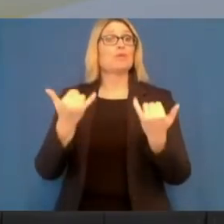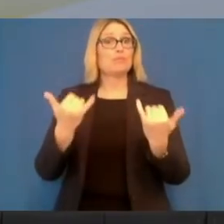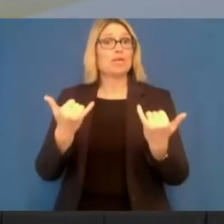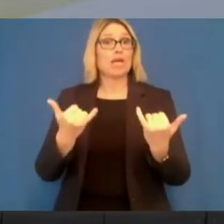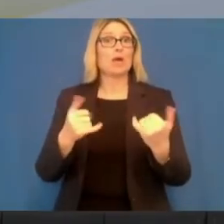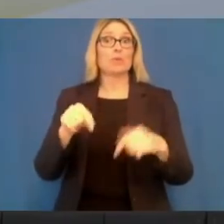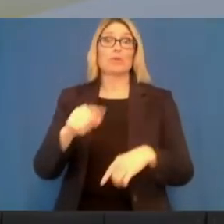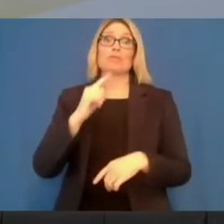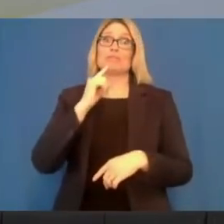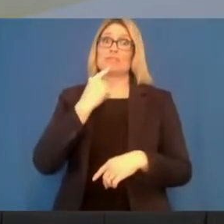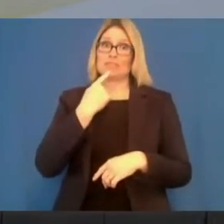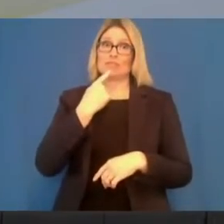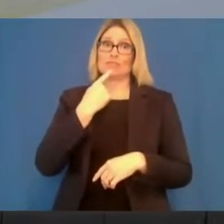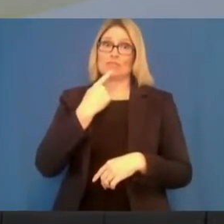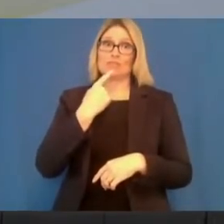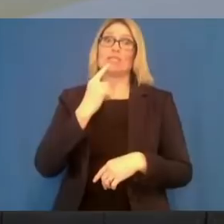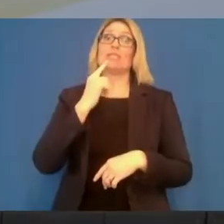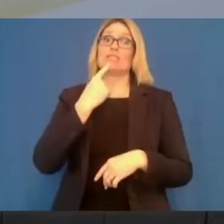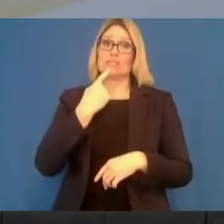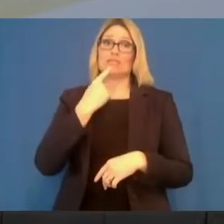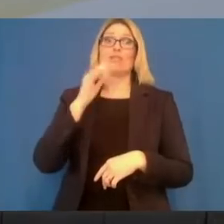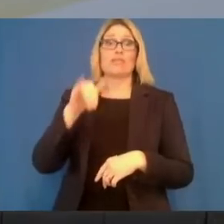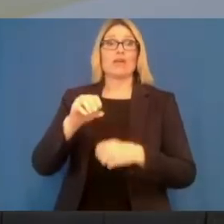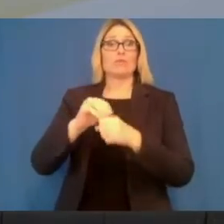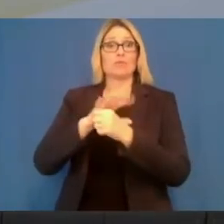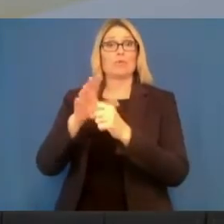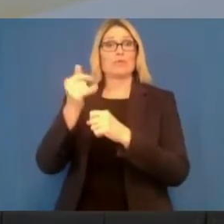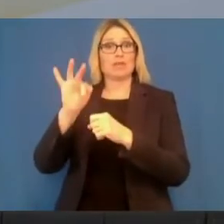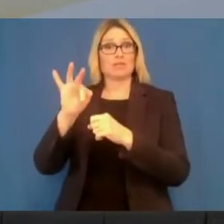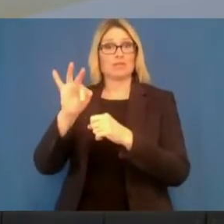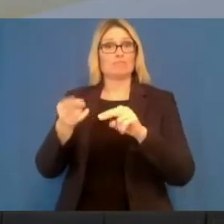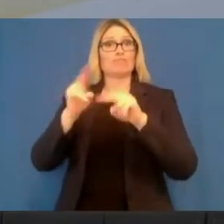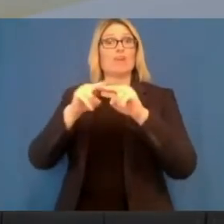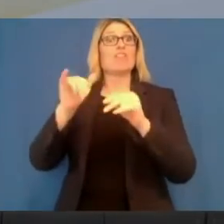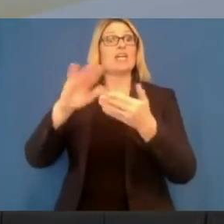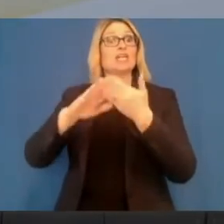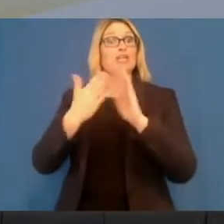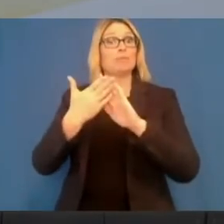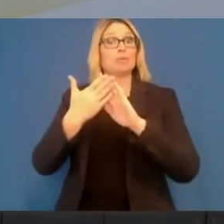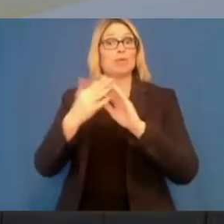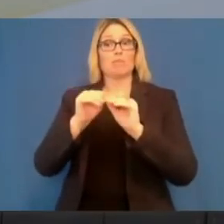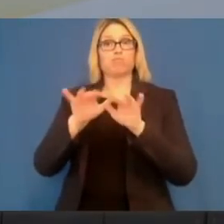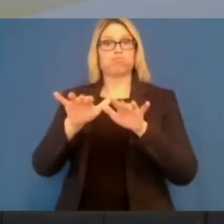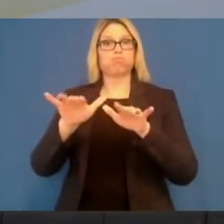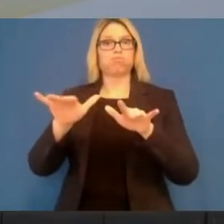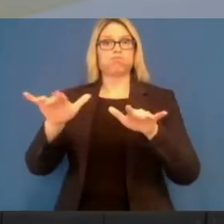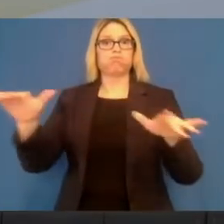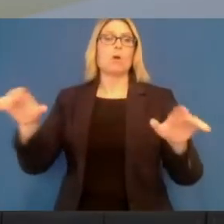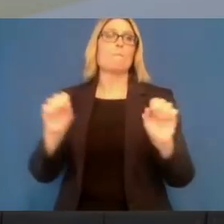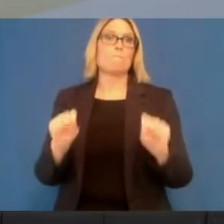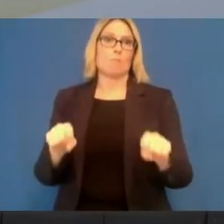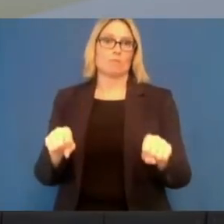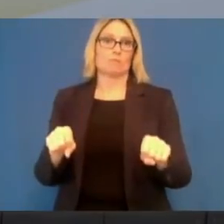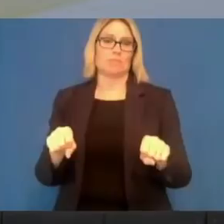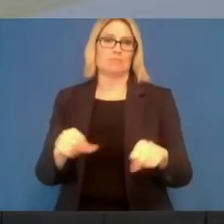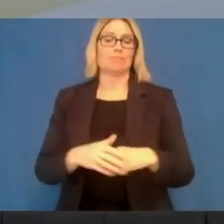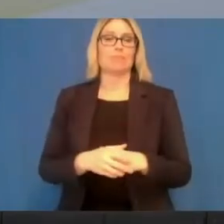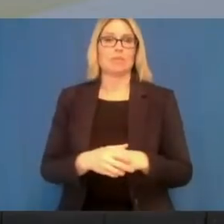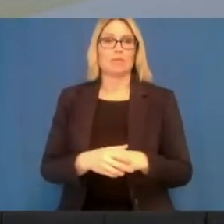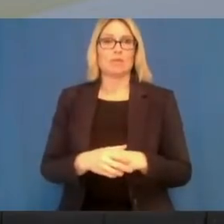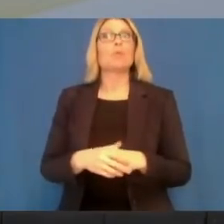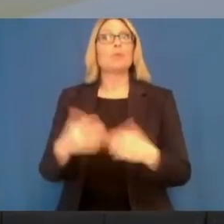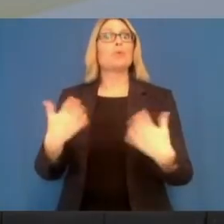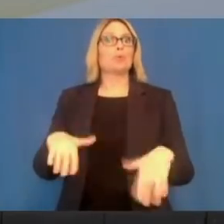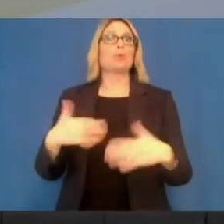serious and evolving outbreak of COVID-19. Community transmission is a possibility, and of course we remain